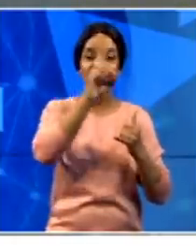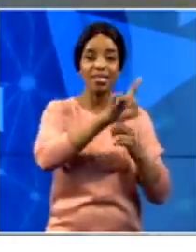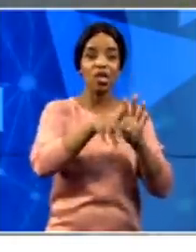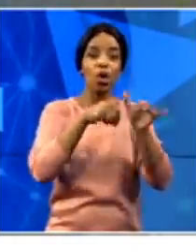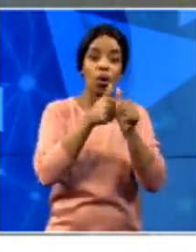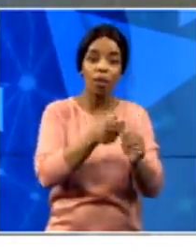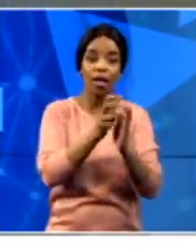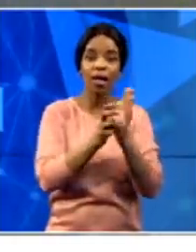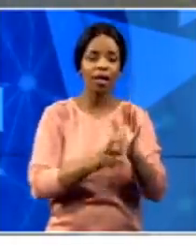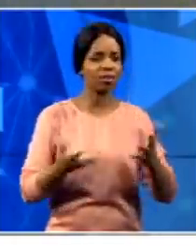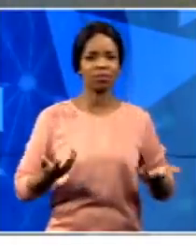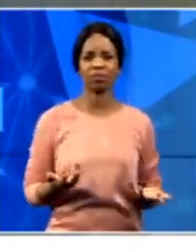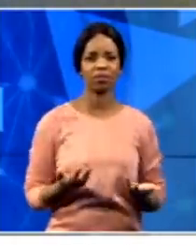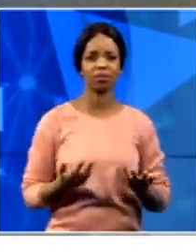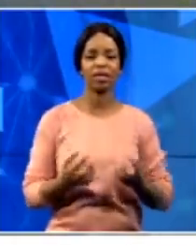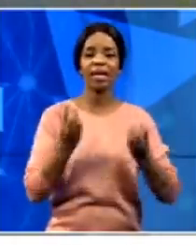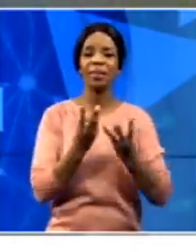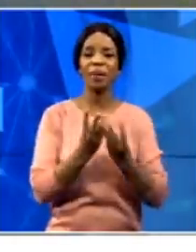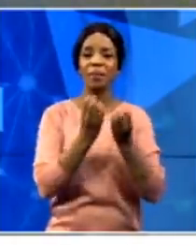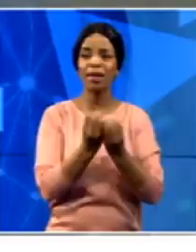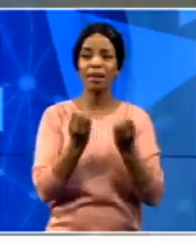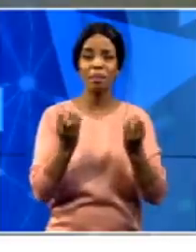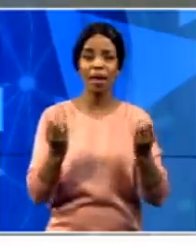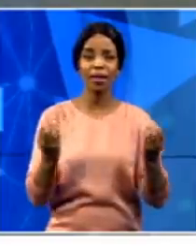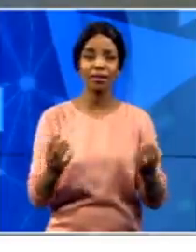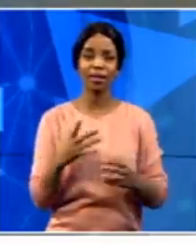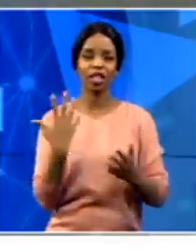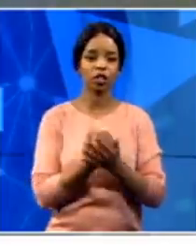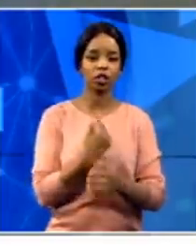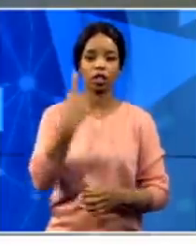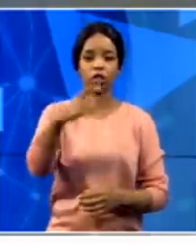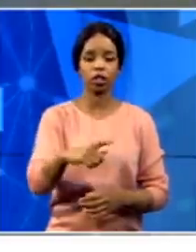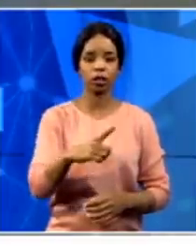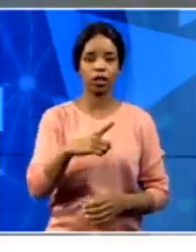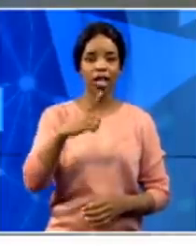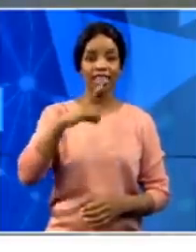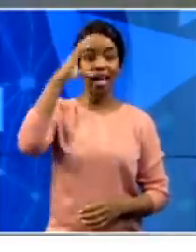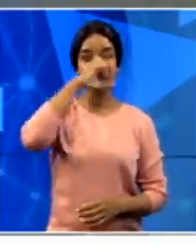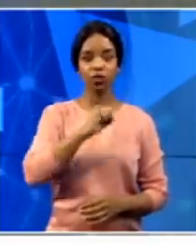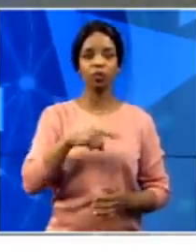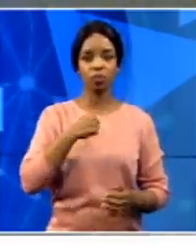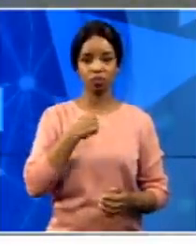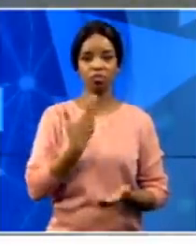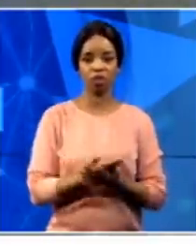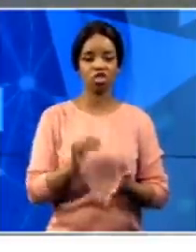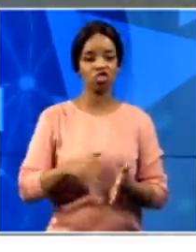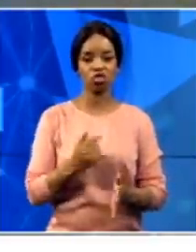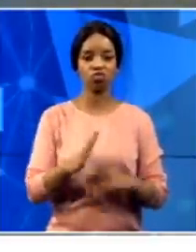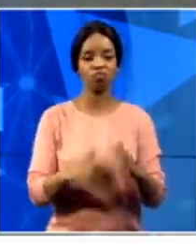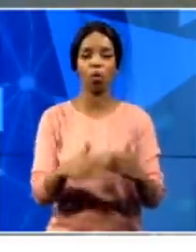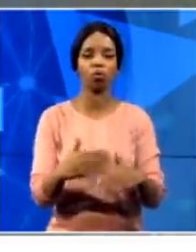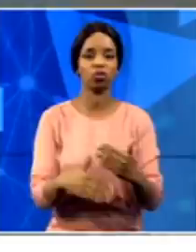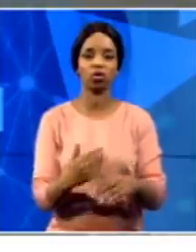also have received a number of people that are taking chances, assuming that we'll just process their claims because there's a lockdown, will not be